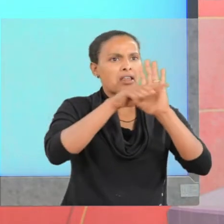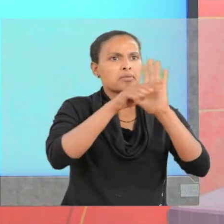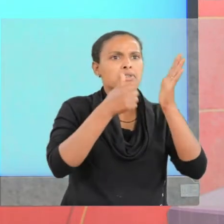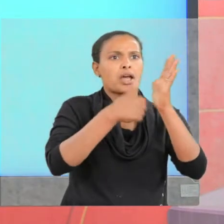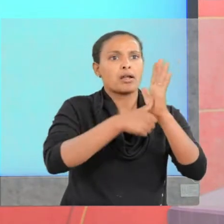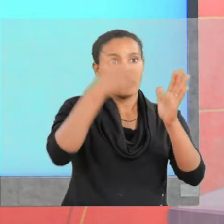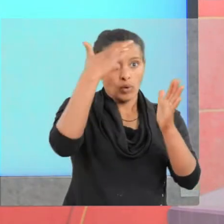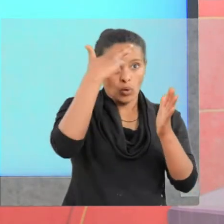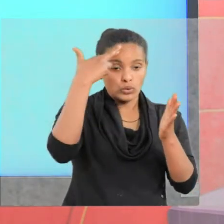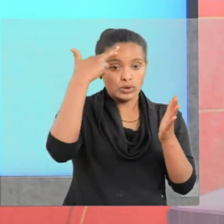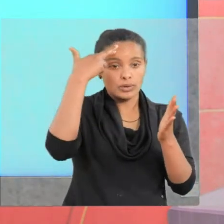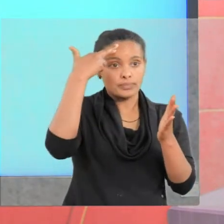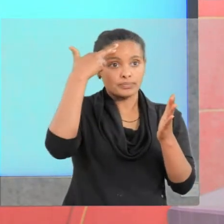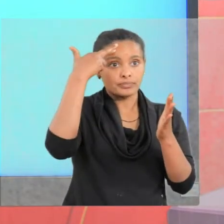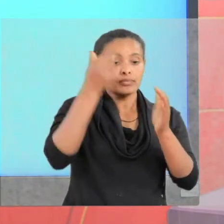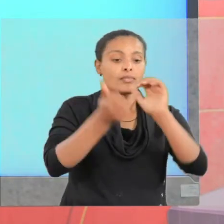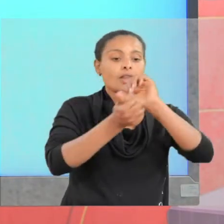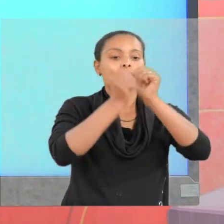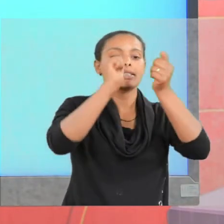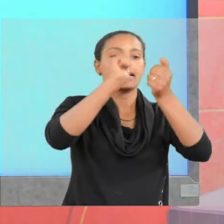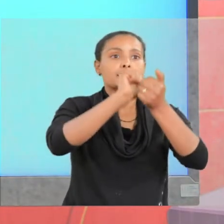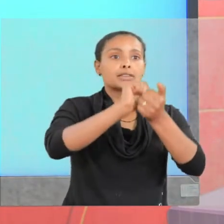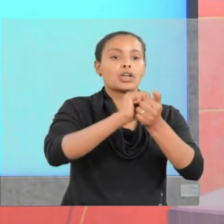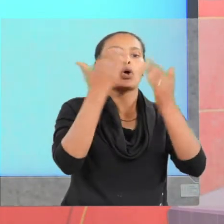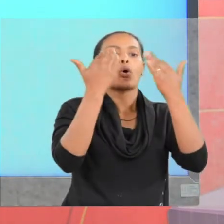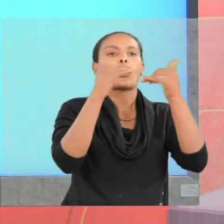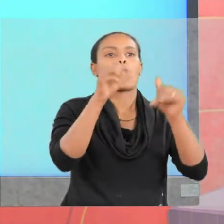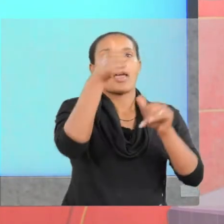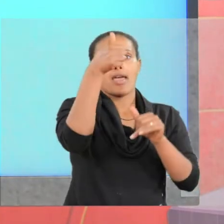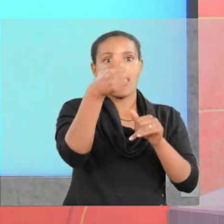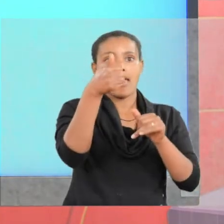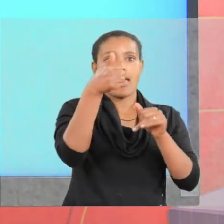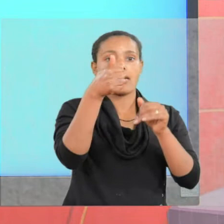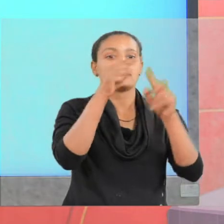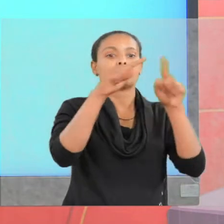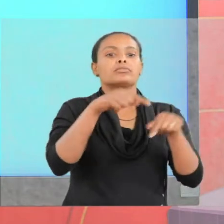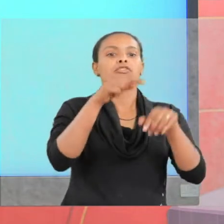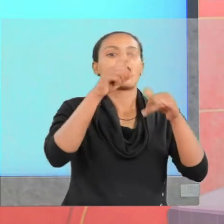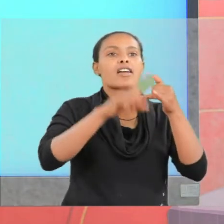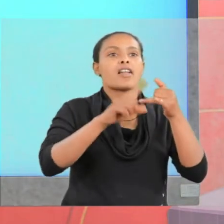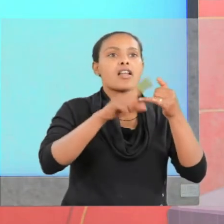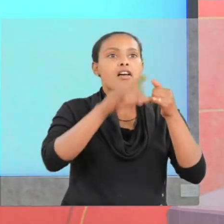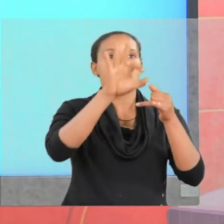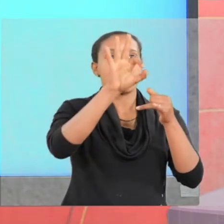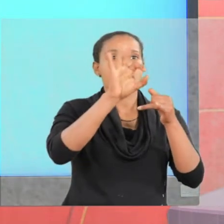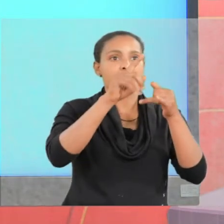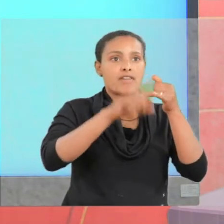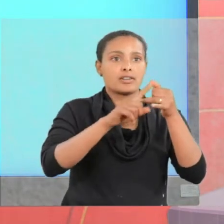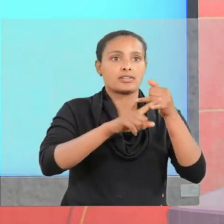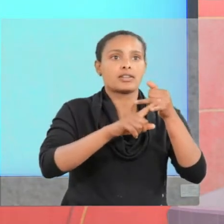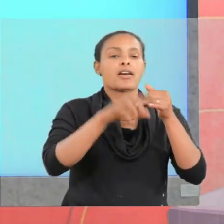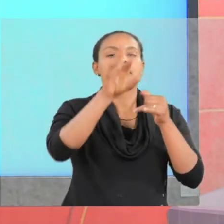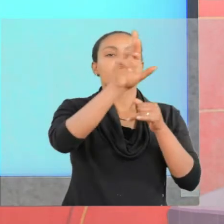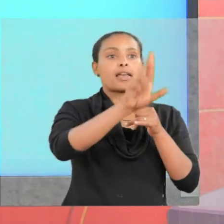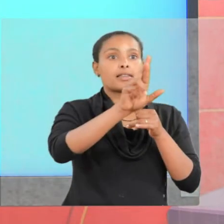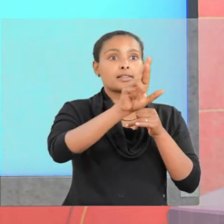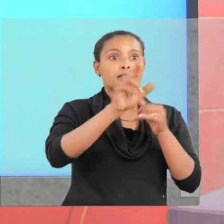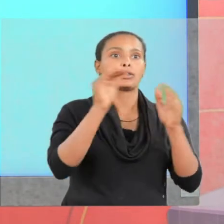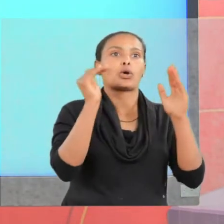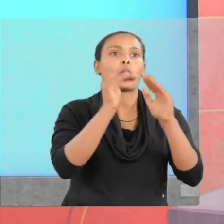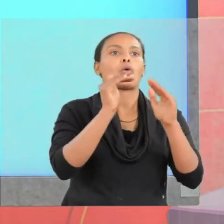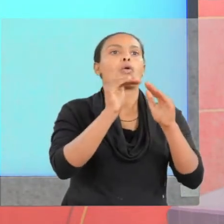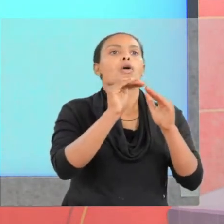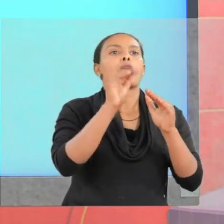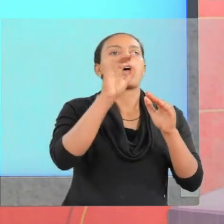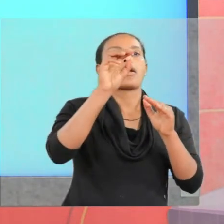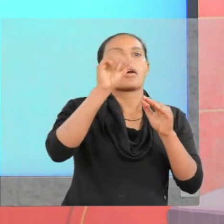Because change in concentration of M is final M. Rate equal change in concentration